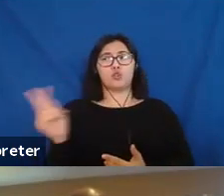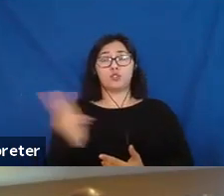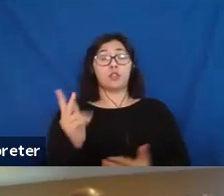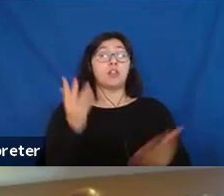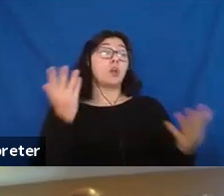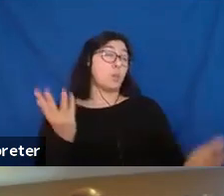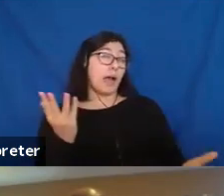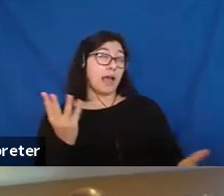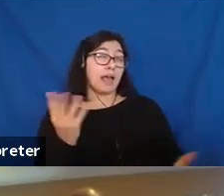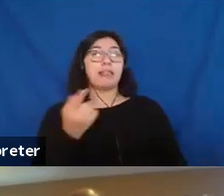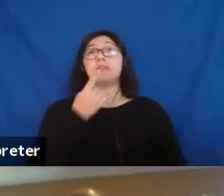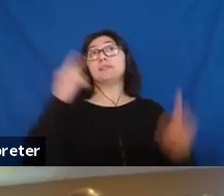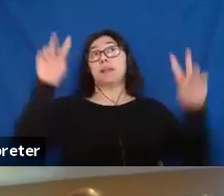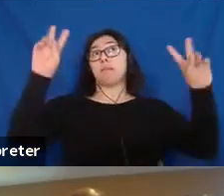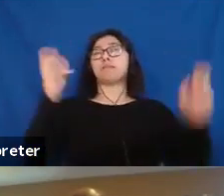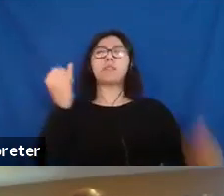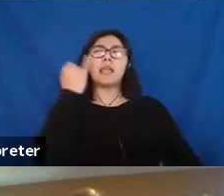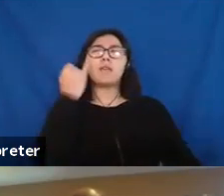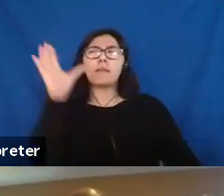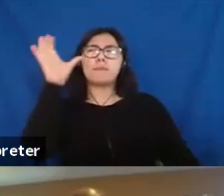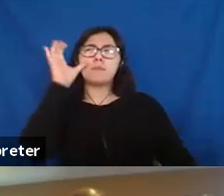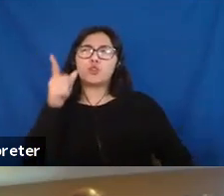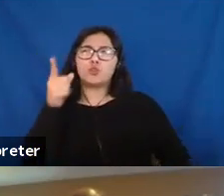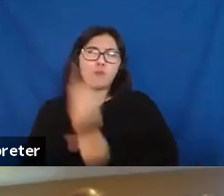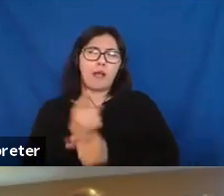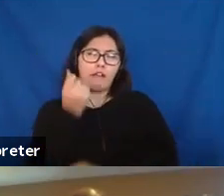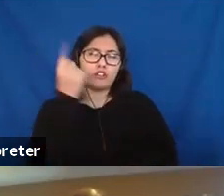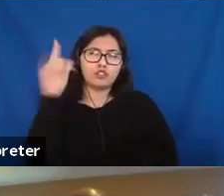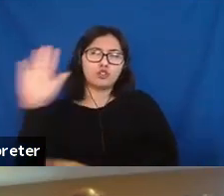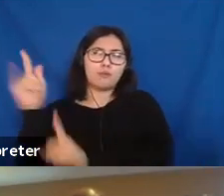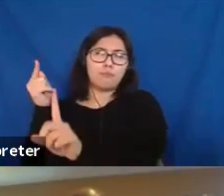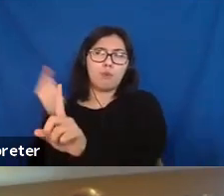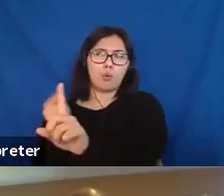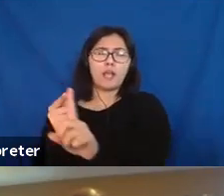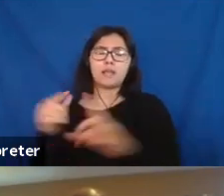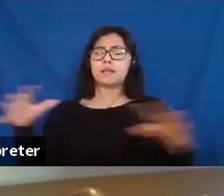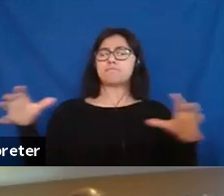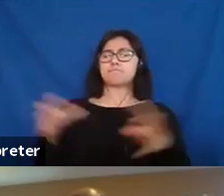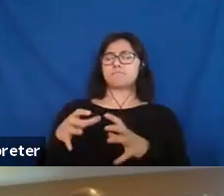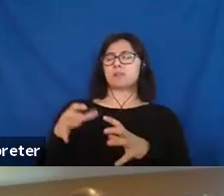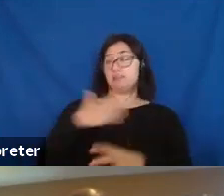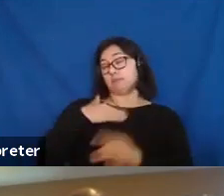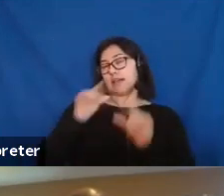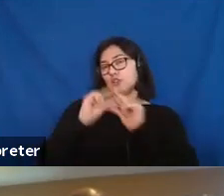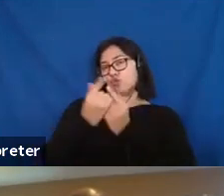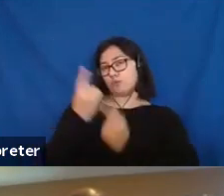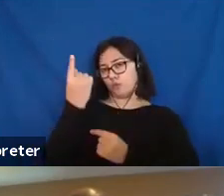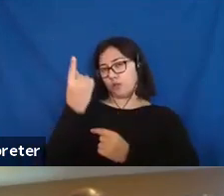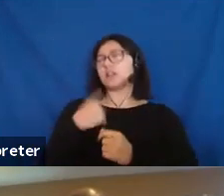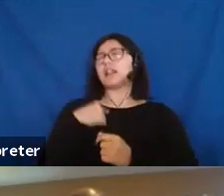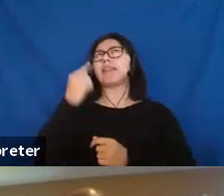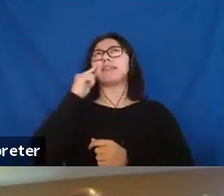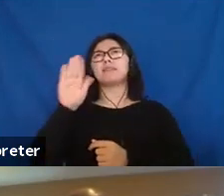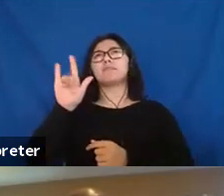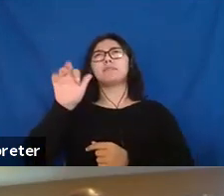correctly, and then because, in our group, I think it was Blair that may have, or I